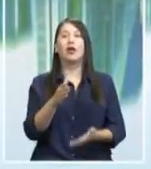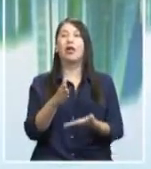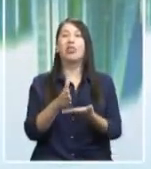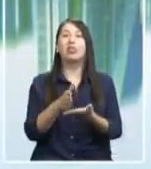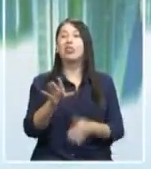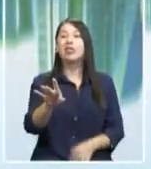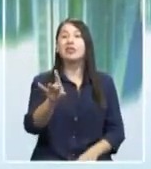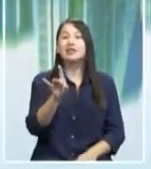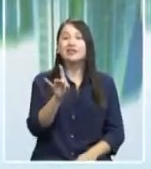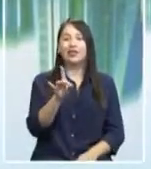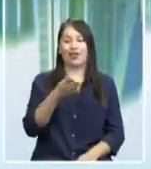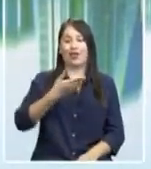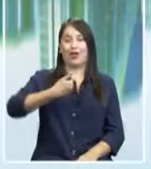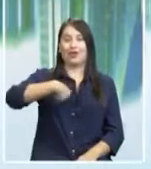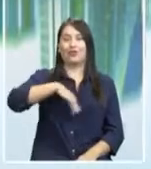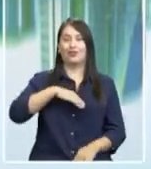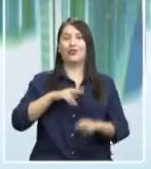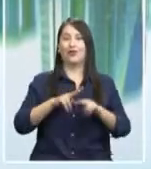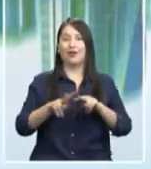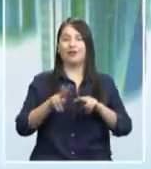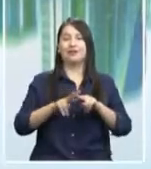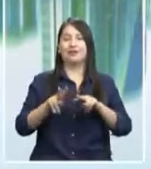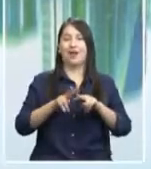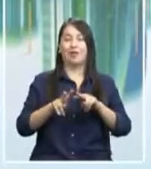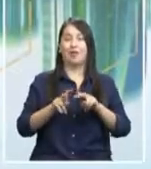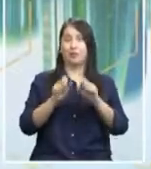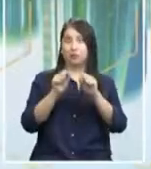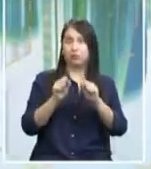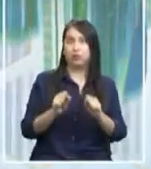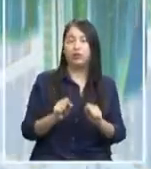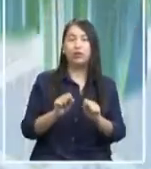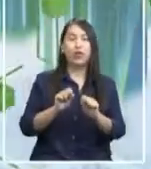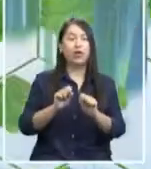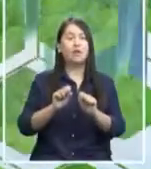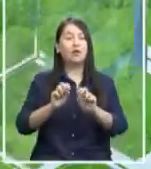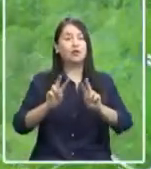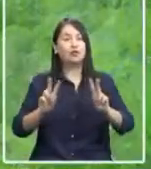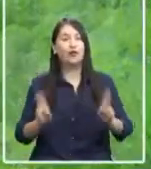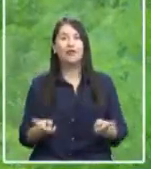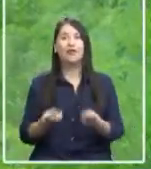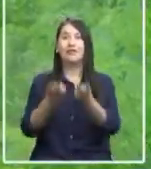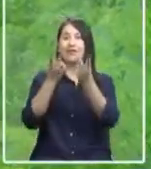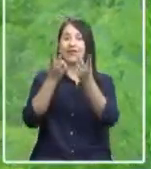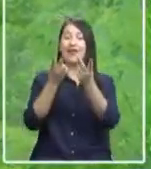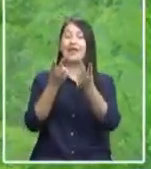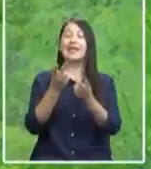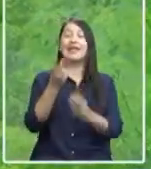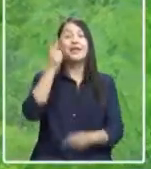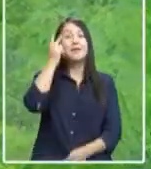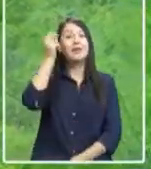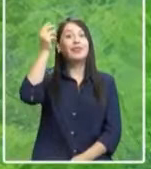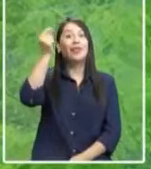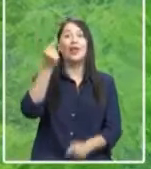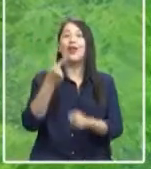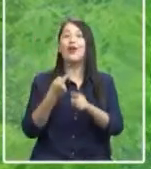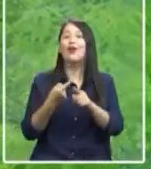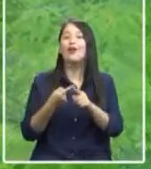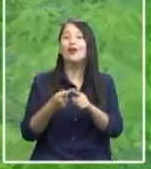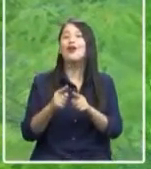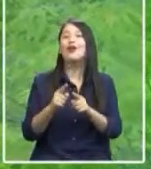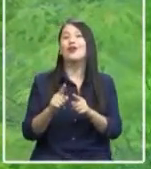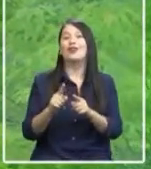and create a new kind of life for us on this planet. We're in the crossroad.